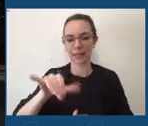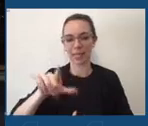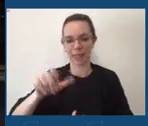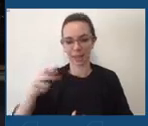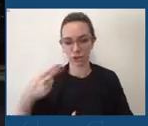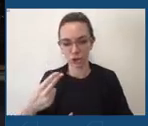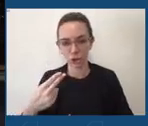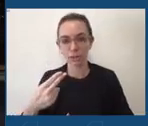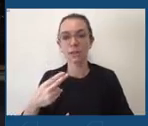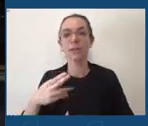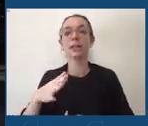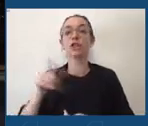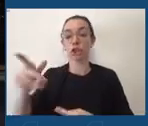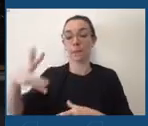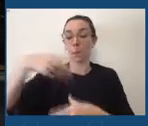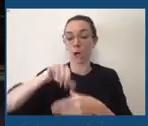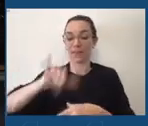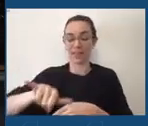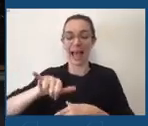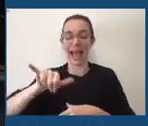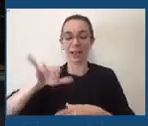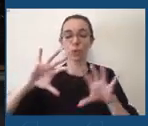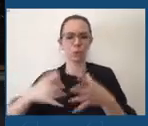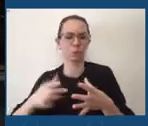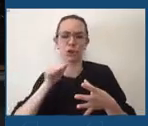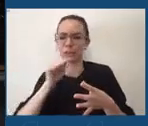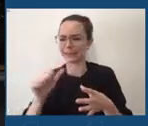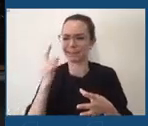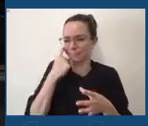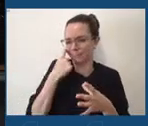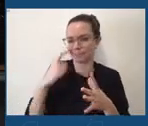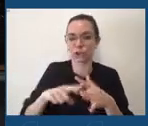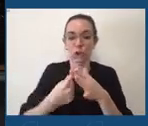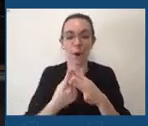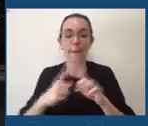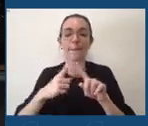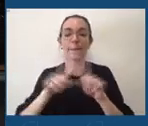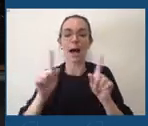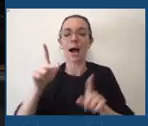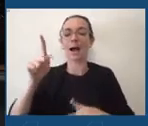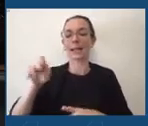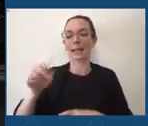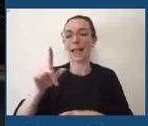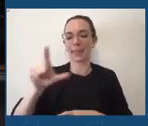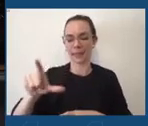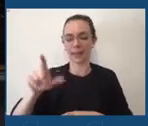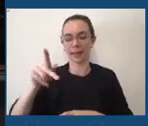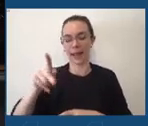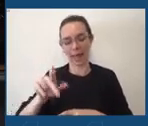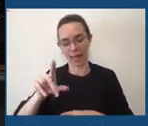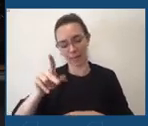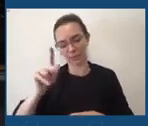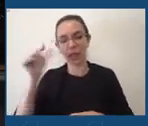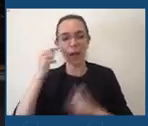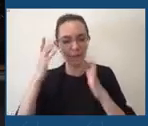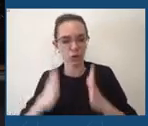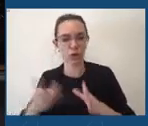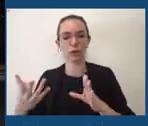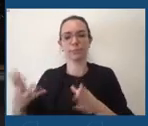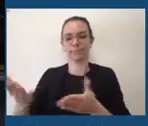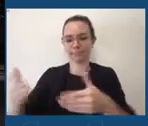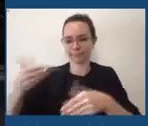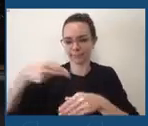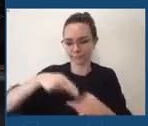part of that group. She didn't just start, but Kathy Hochul brought her on, and I'm looking out for somebody else.